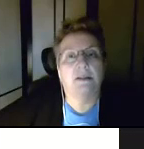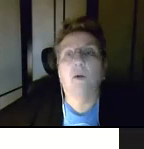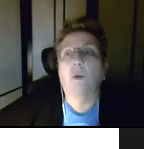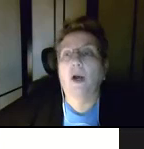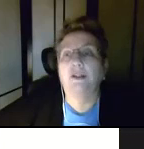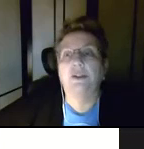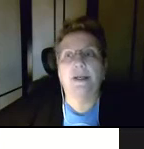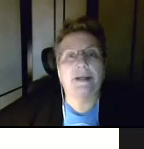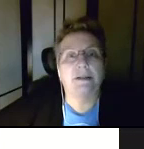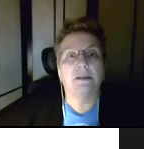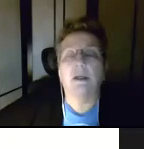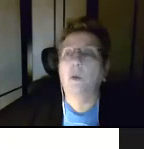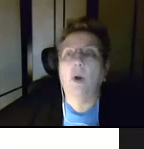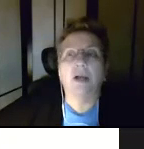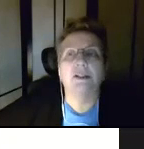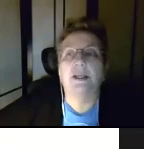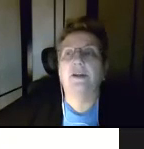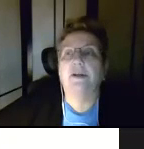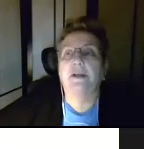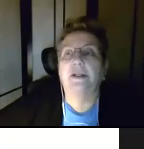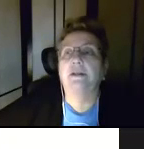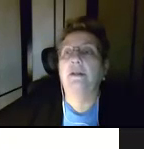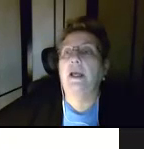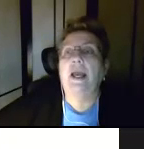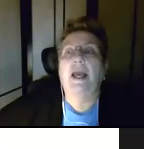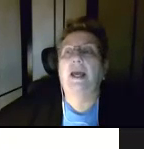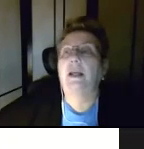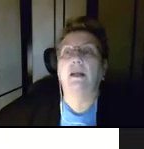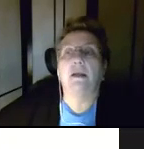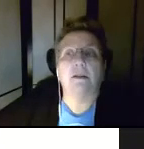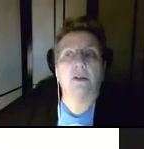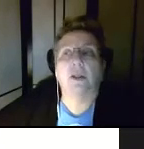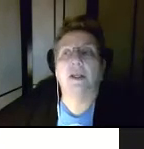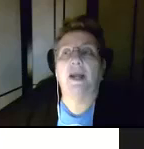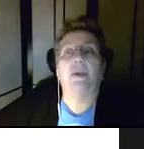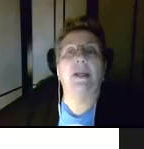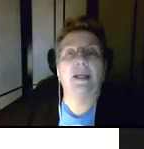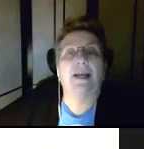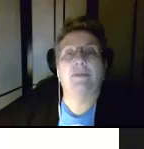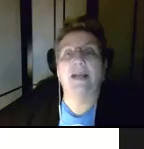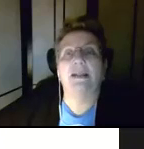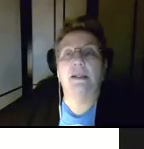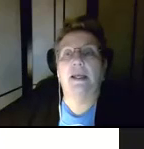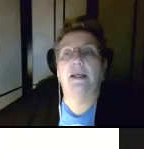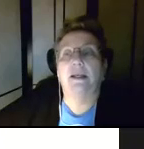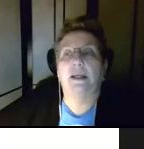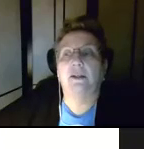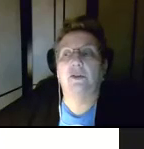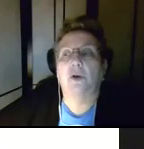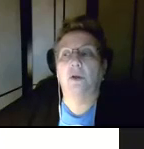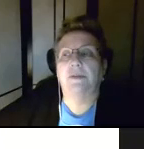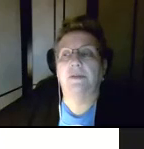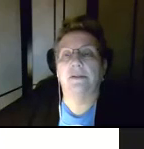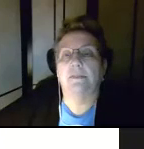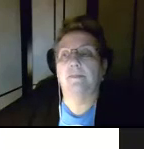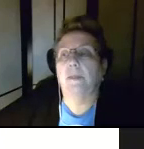distance, wash your hands, wash down your area, and so that now we can get vaccinated and get